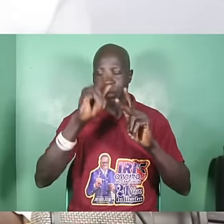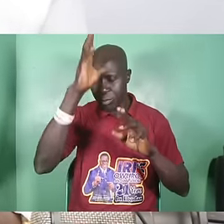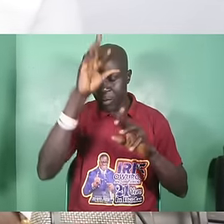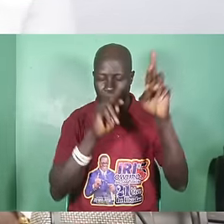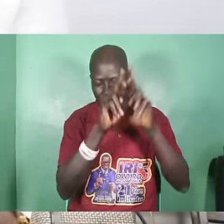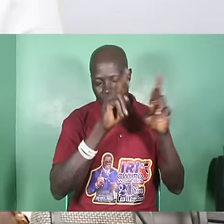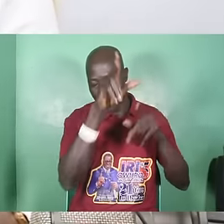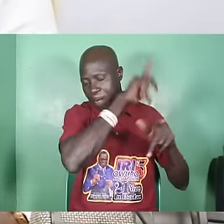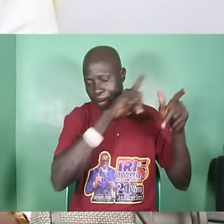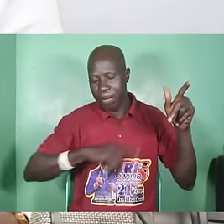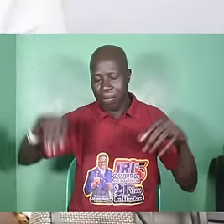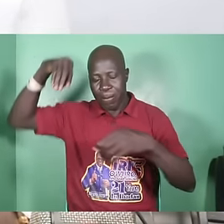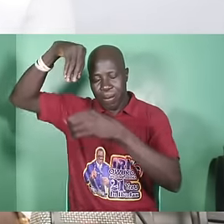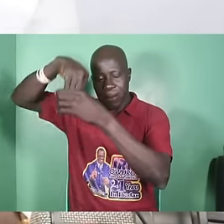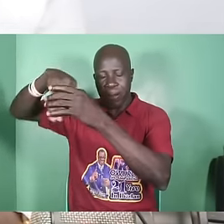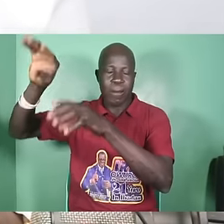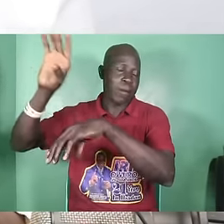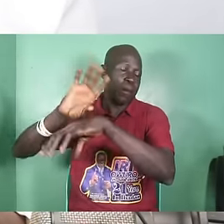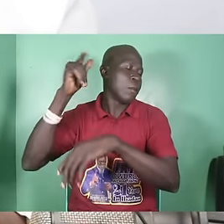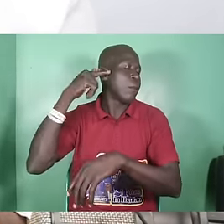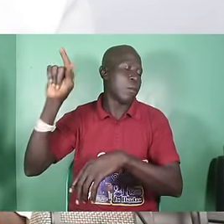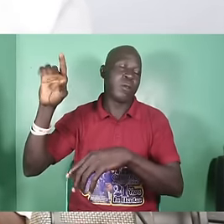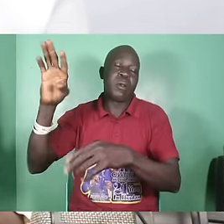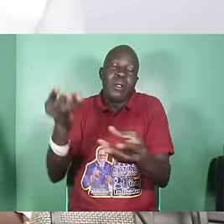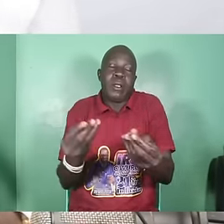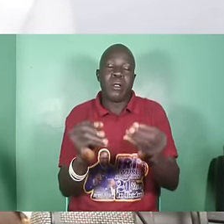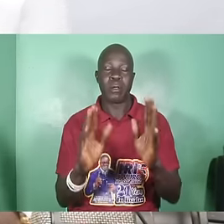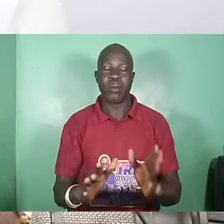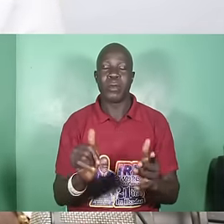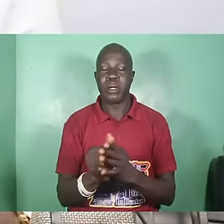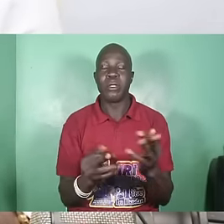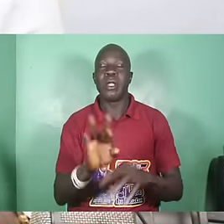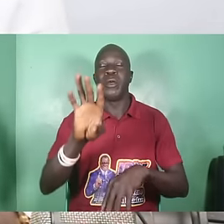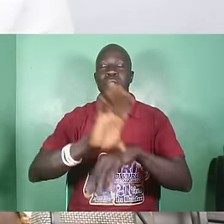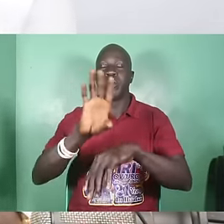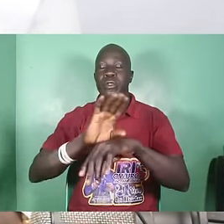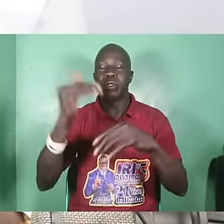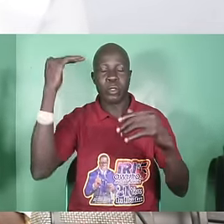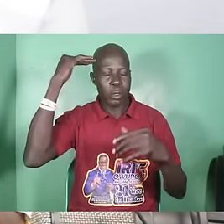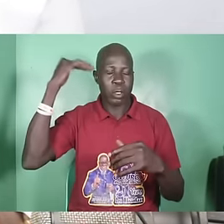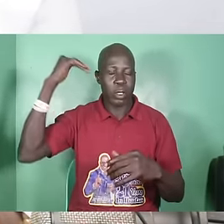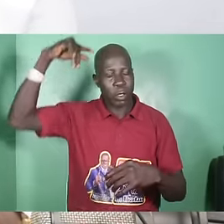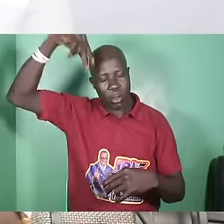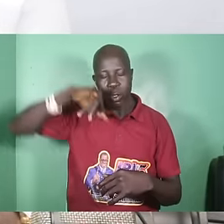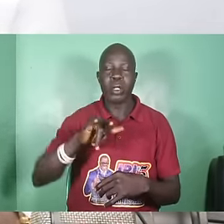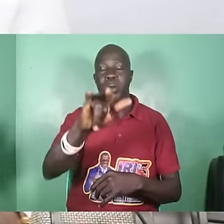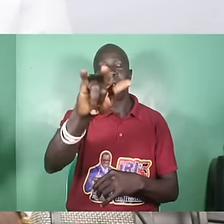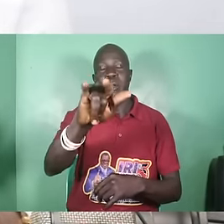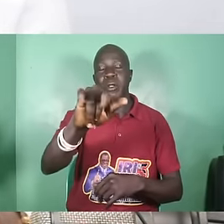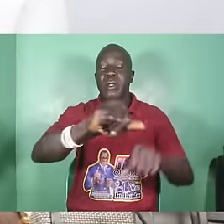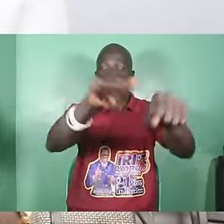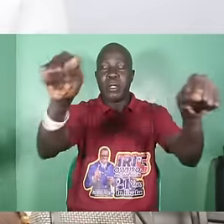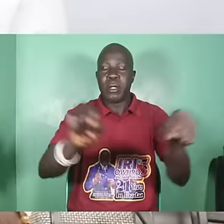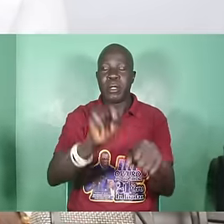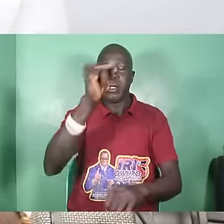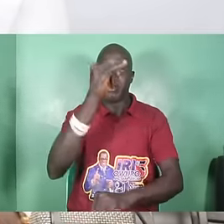JP Babasebioba lati ijo Sir of Dragon Church, Land of Reality. Tolujo wa ni Gbaremu Idobe